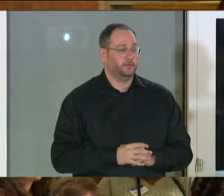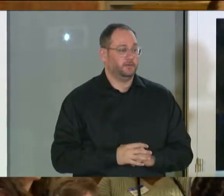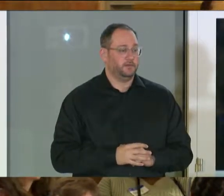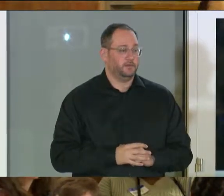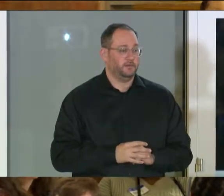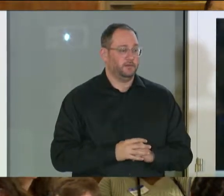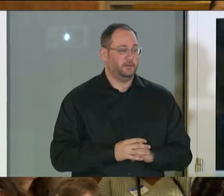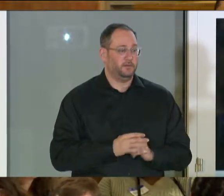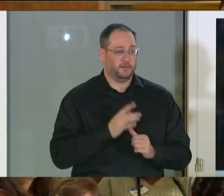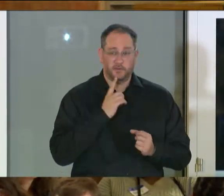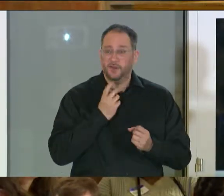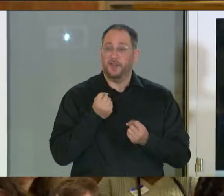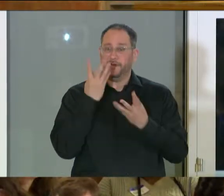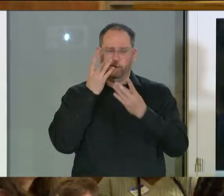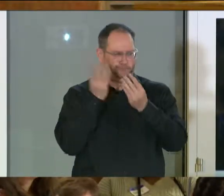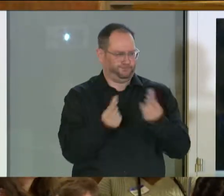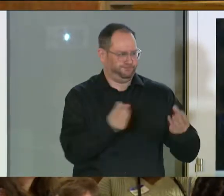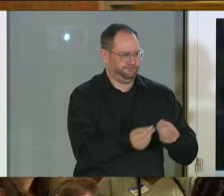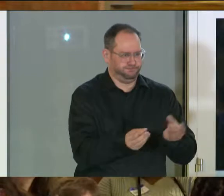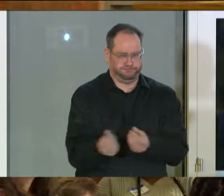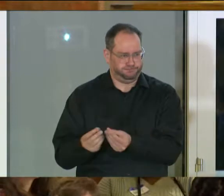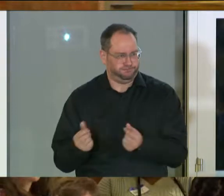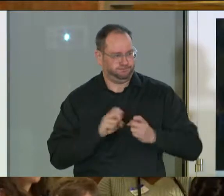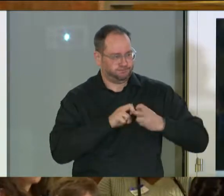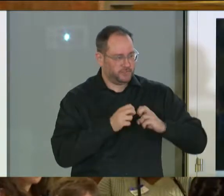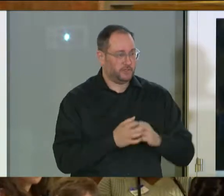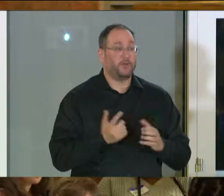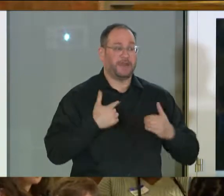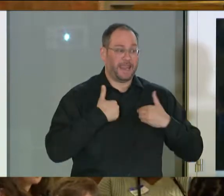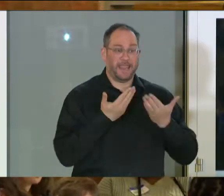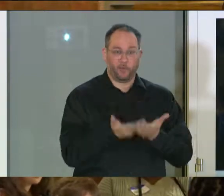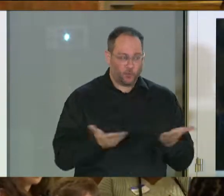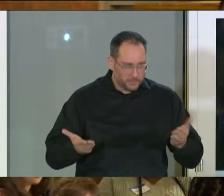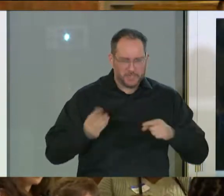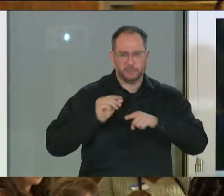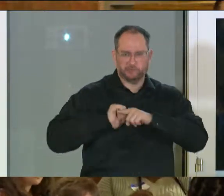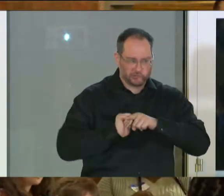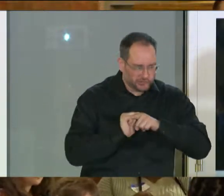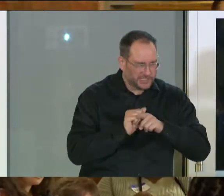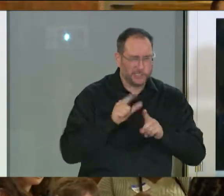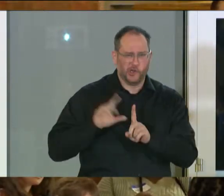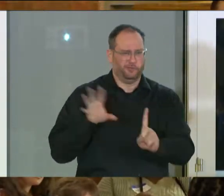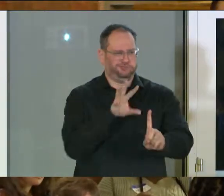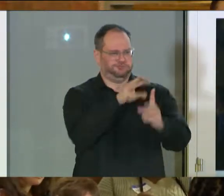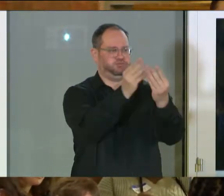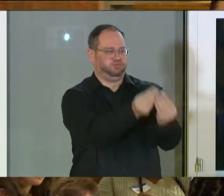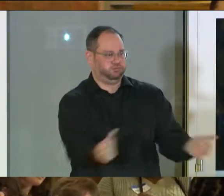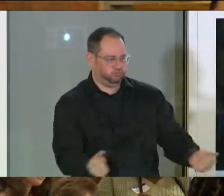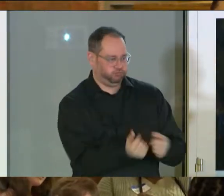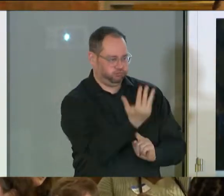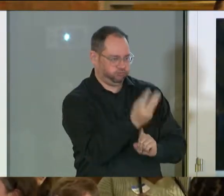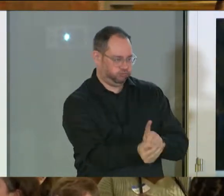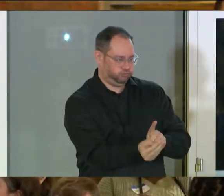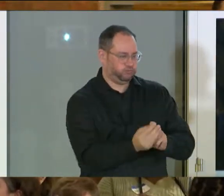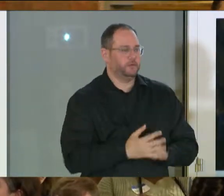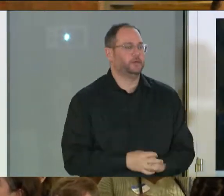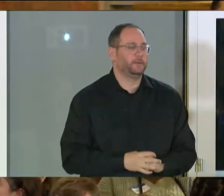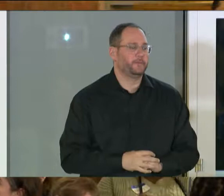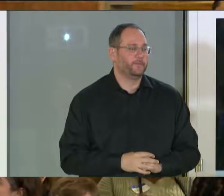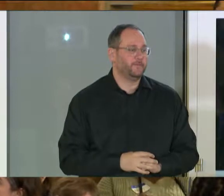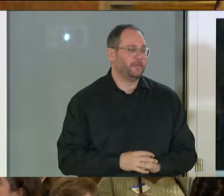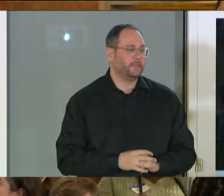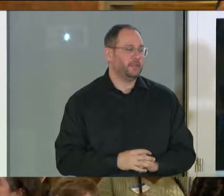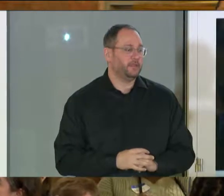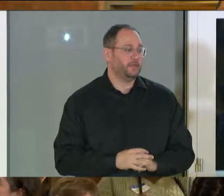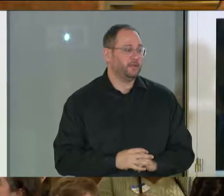the equipment and the training for people to come quickly and put out the fire. And you have to remember, it was just a short while